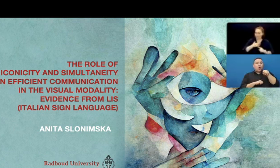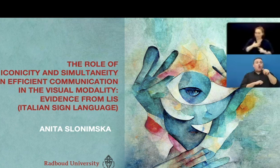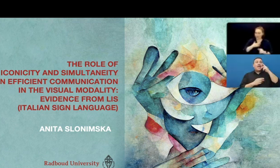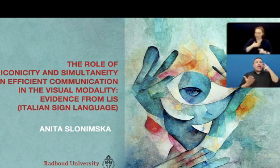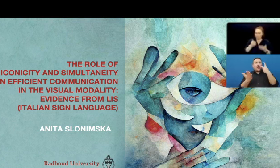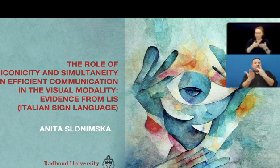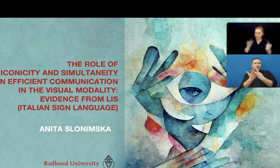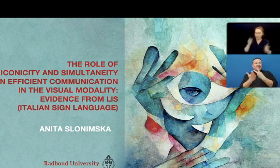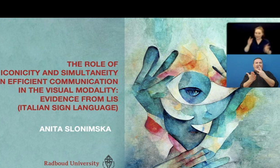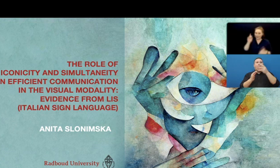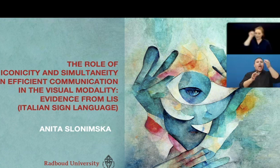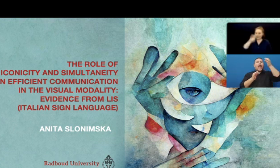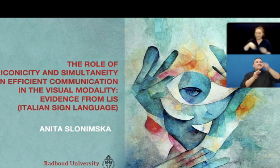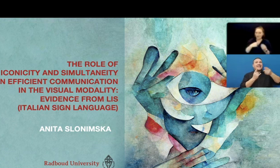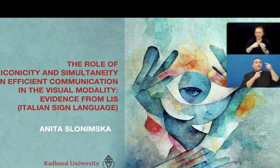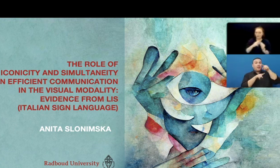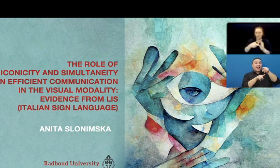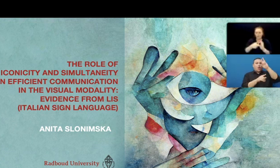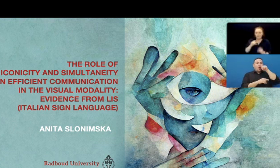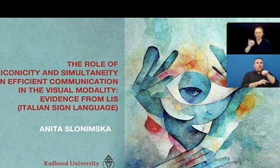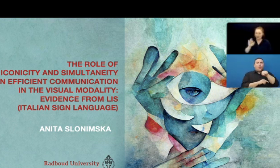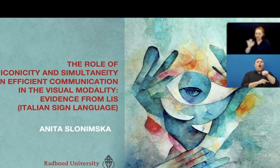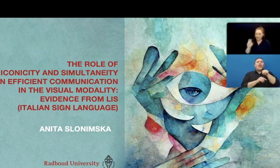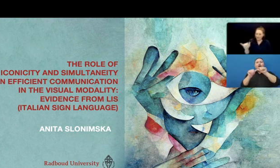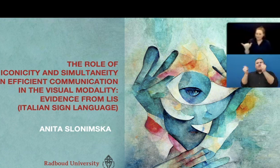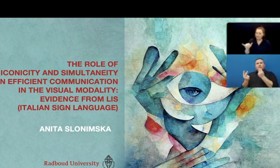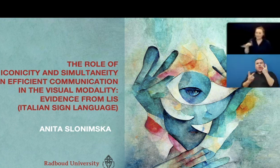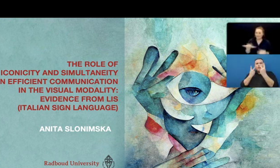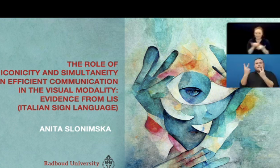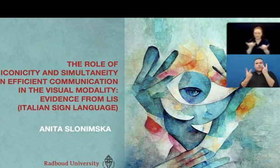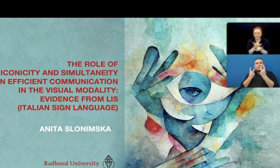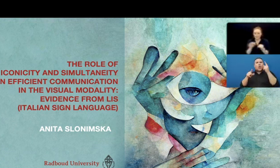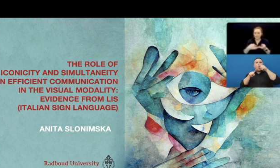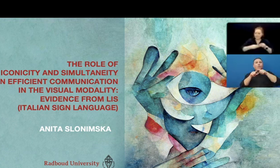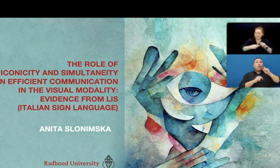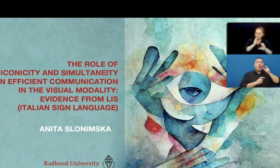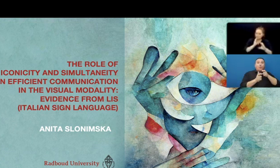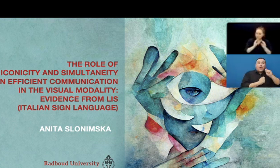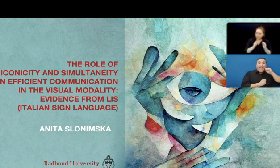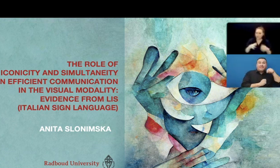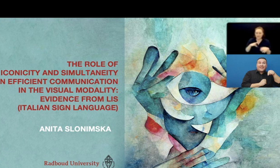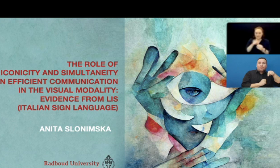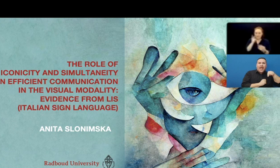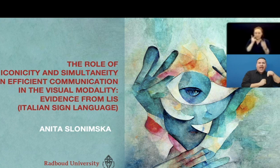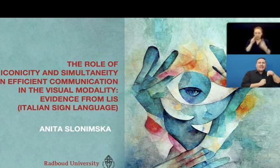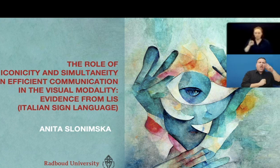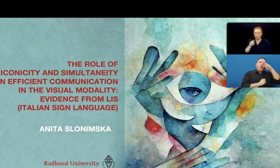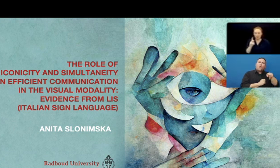Iconicity and Simultaneity in Efficient Communication in the Visual Modality, Evidence from LIS or Italian Sign